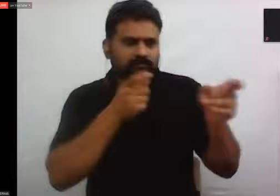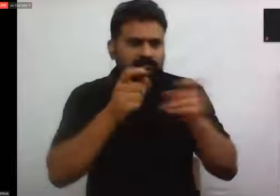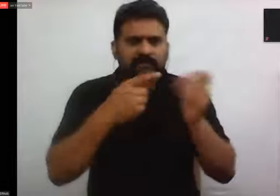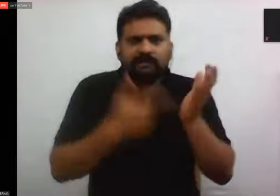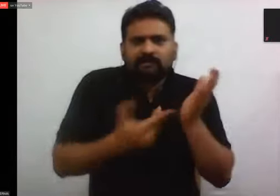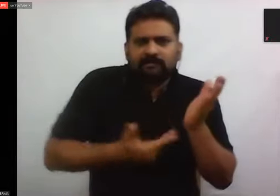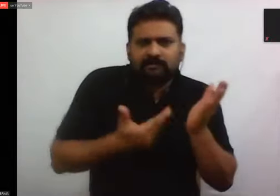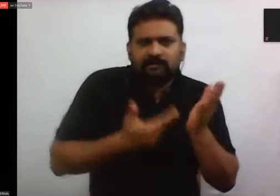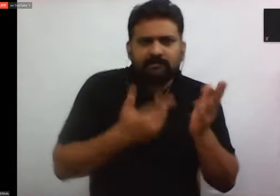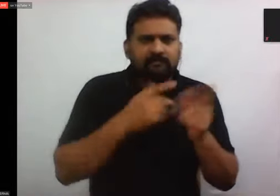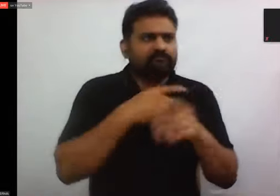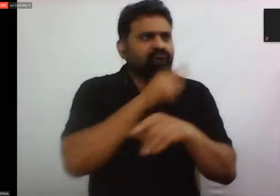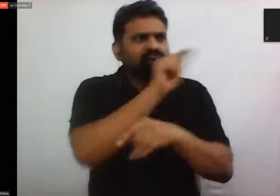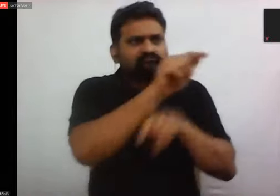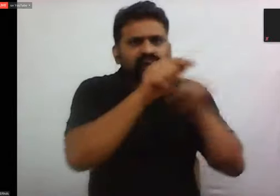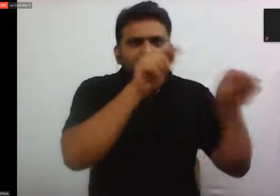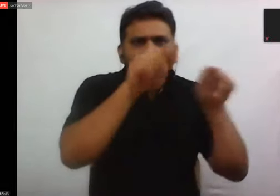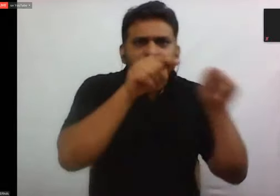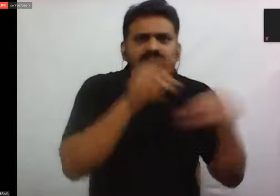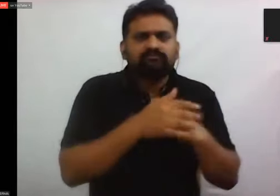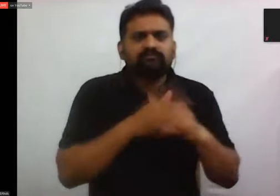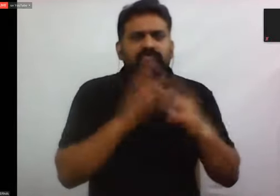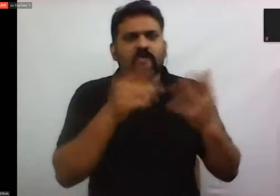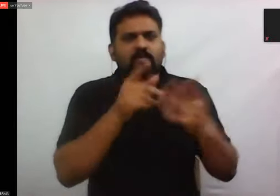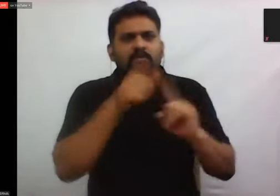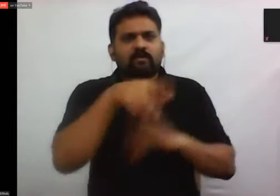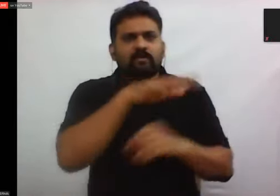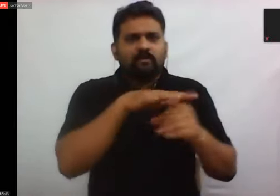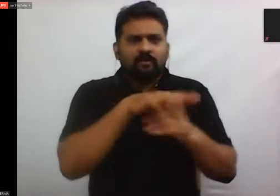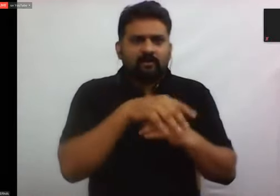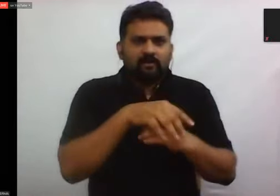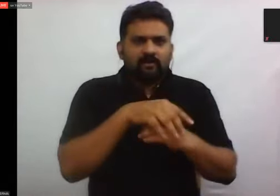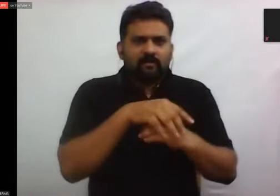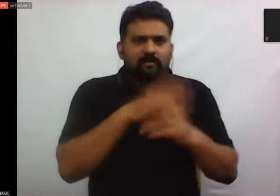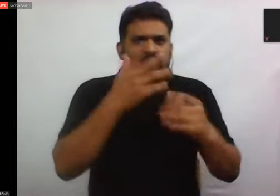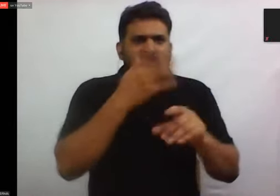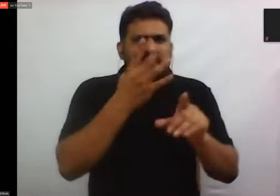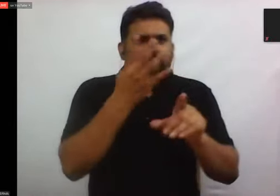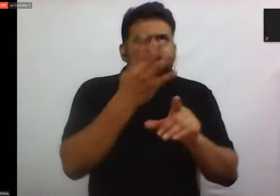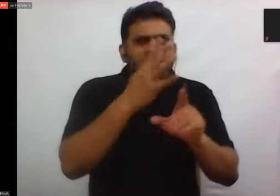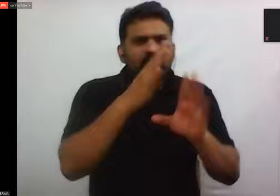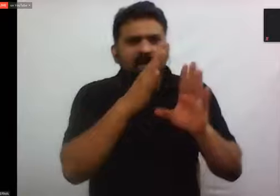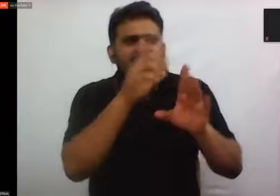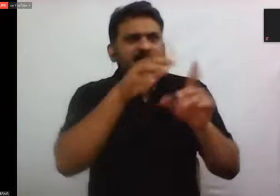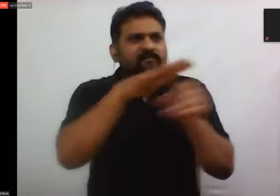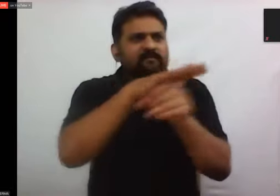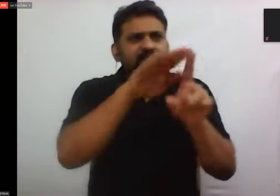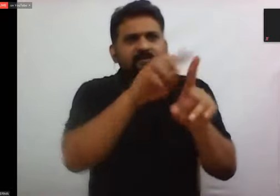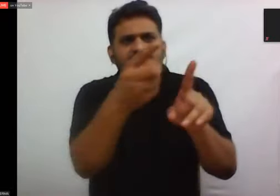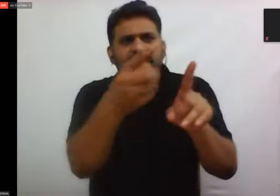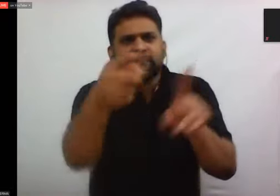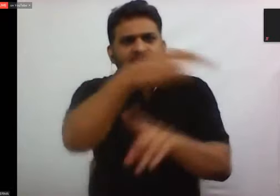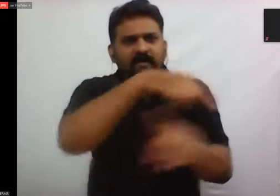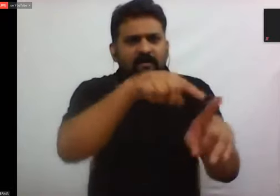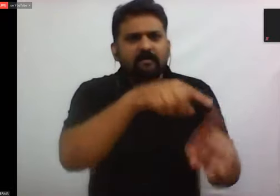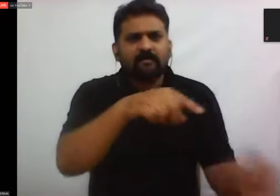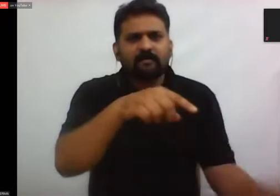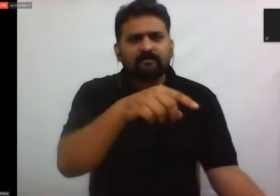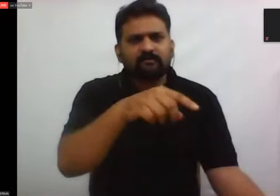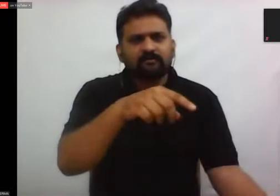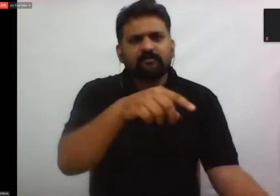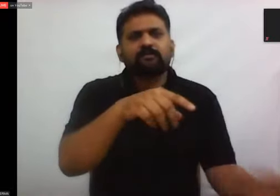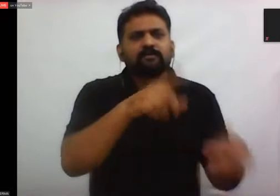sessions of, you know, maybe you can take four or five neighboring areas, get some young people from